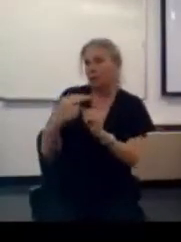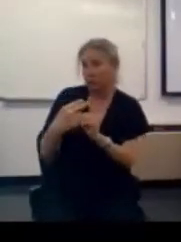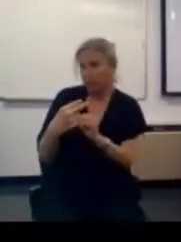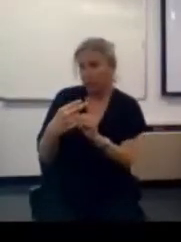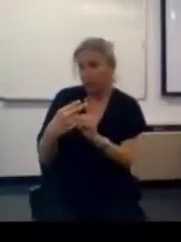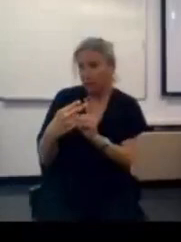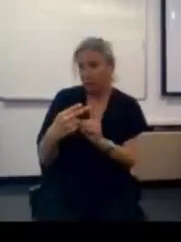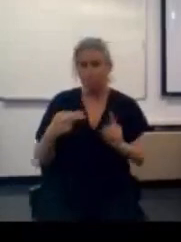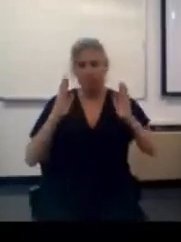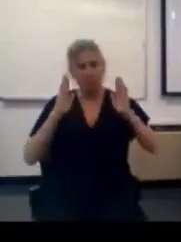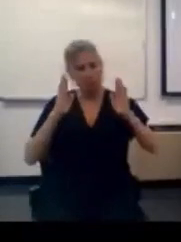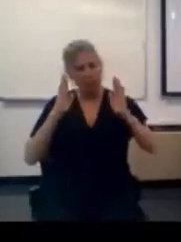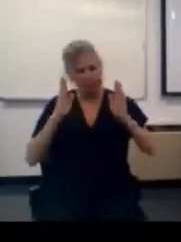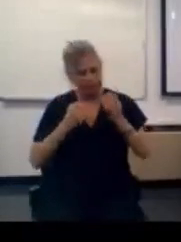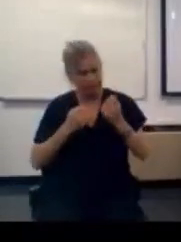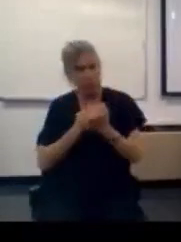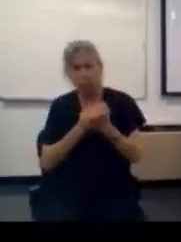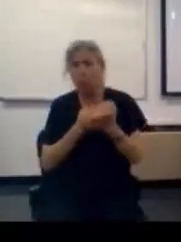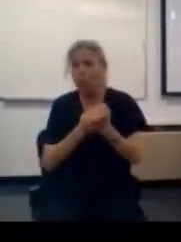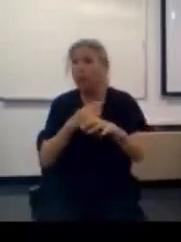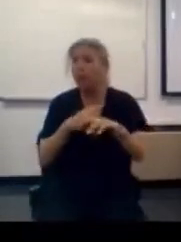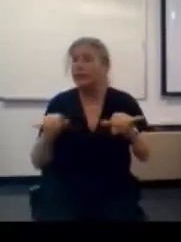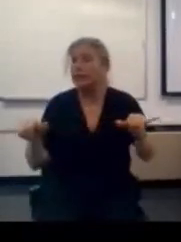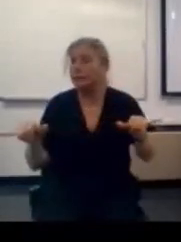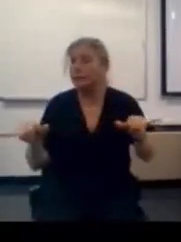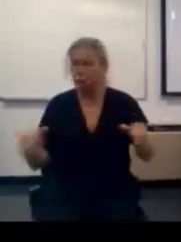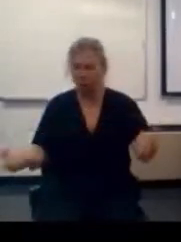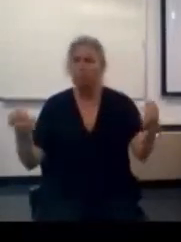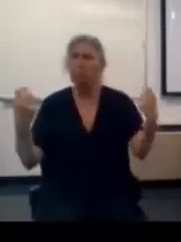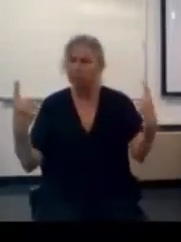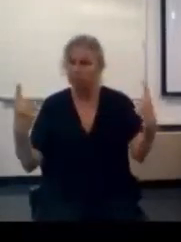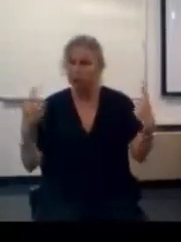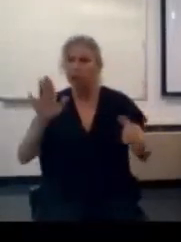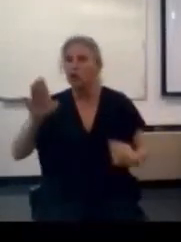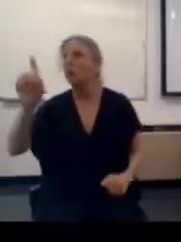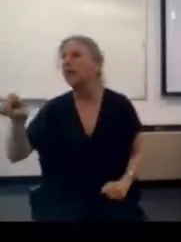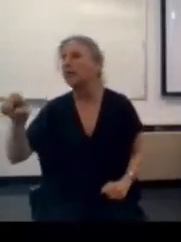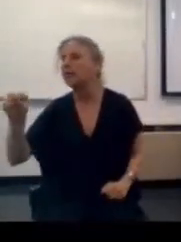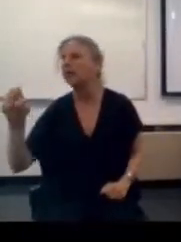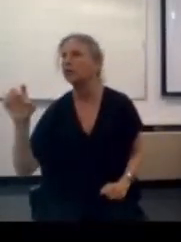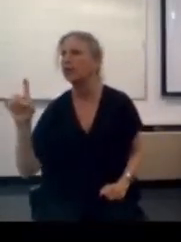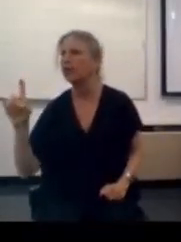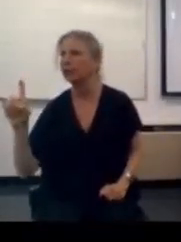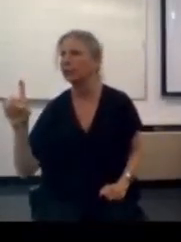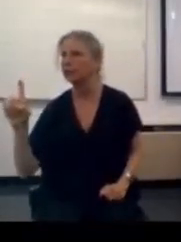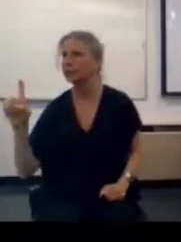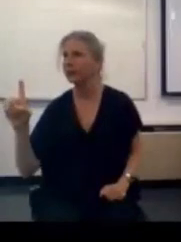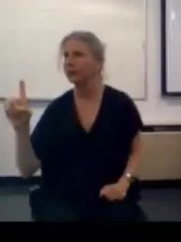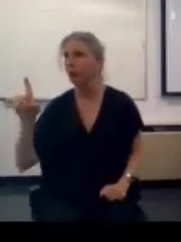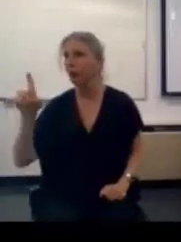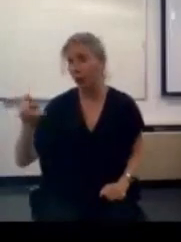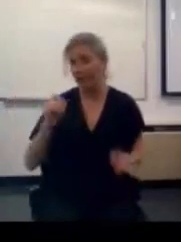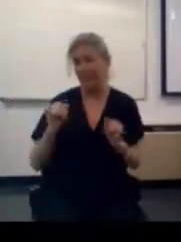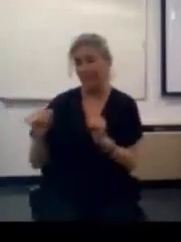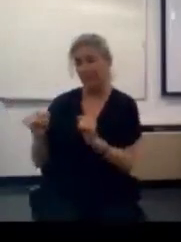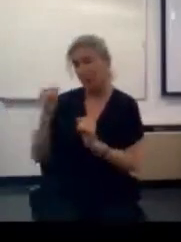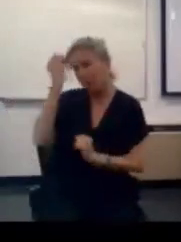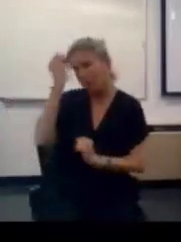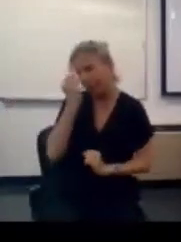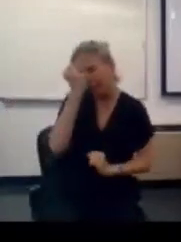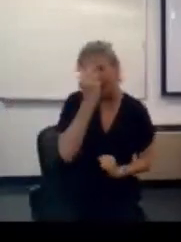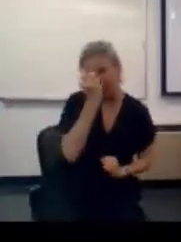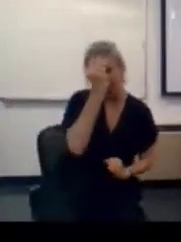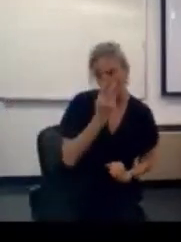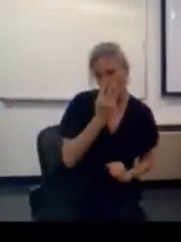So it's really two-sided. We need to be there to listen and be supportive, but we also need to understand what the need is. And we depend